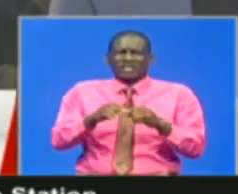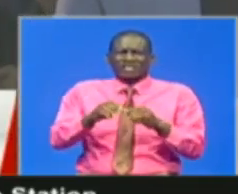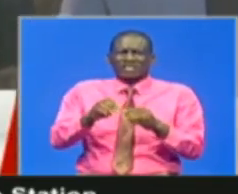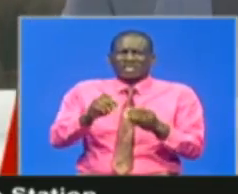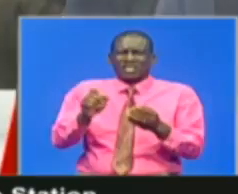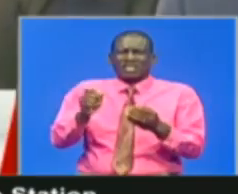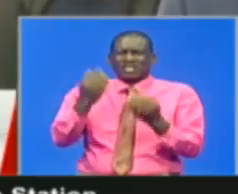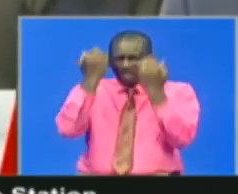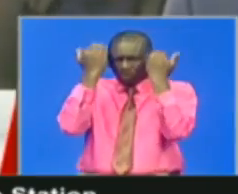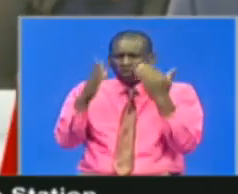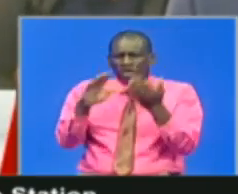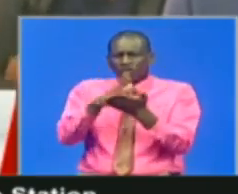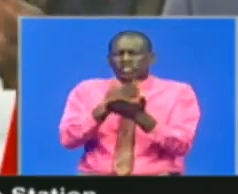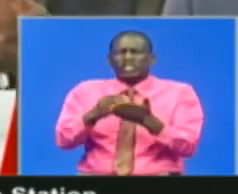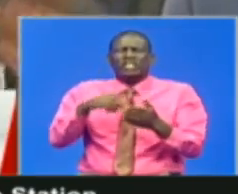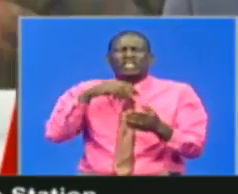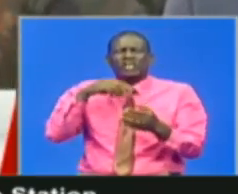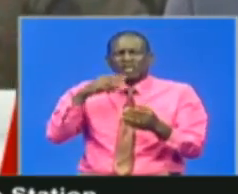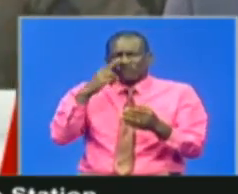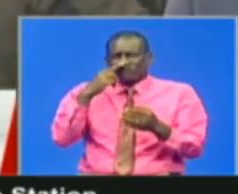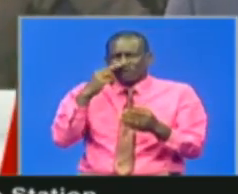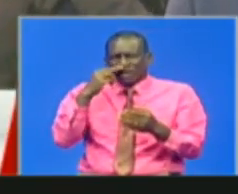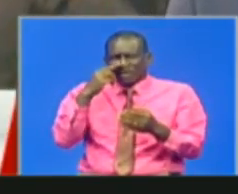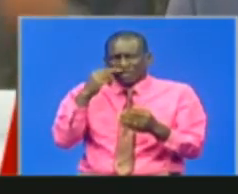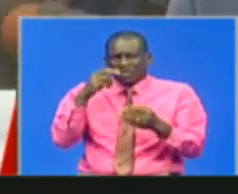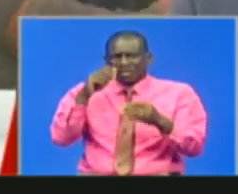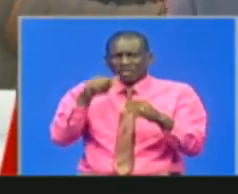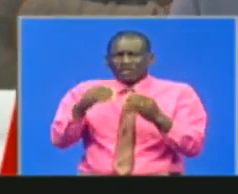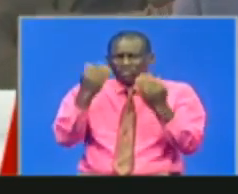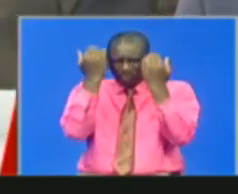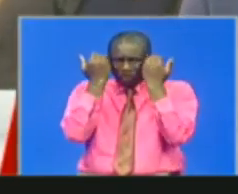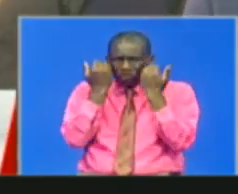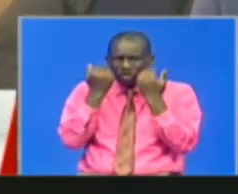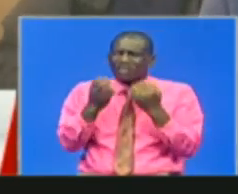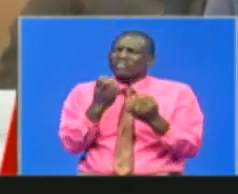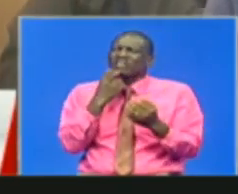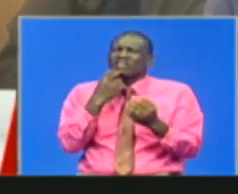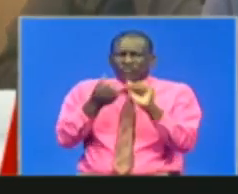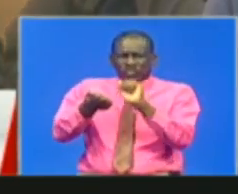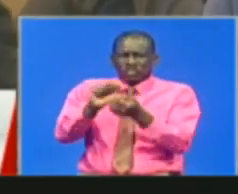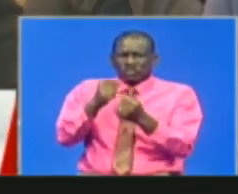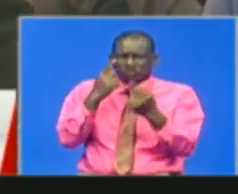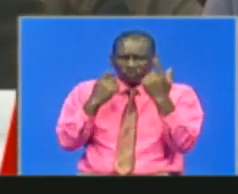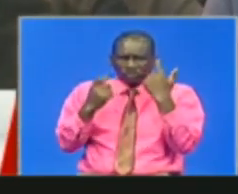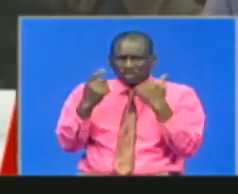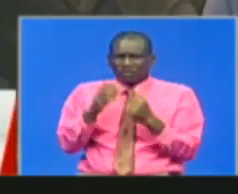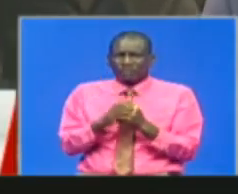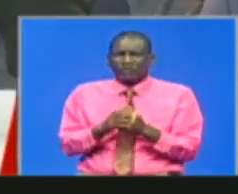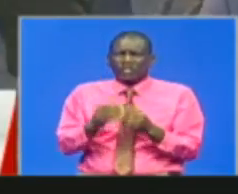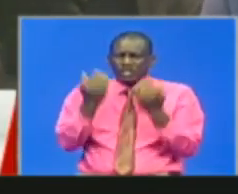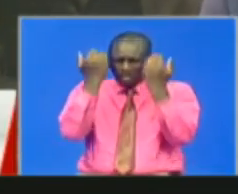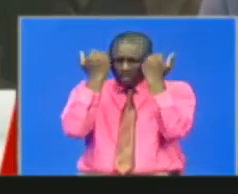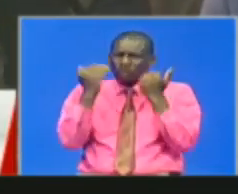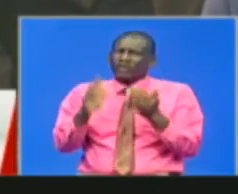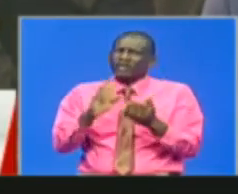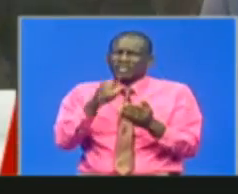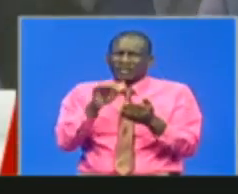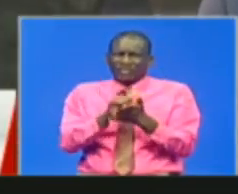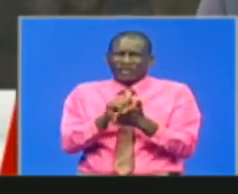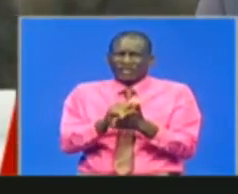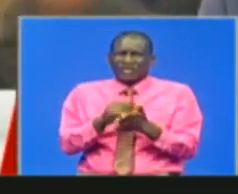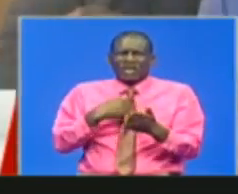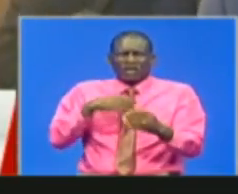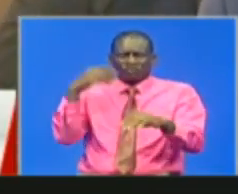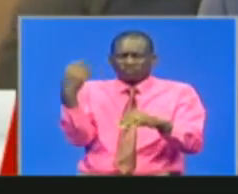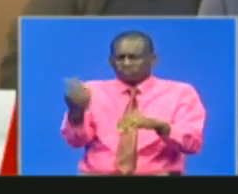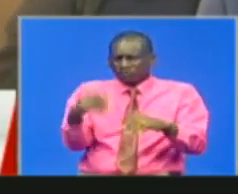in court. Her laughter would soon change to tears. Because whatever they've asked me for. Her lawyer saying she had been tortured at